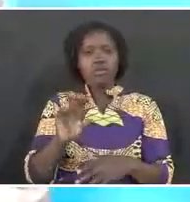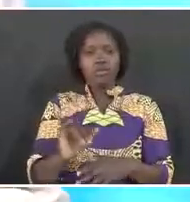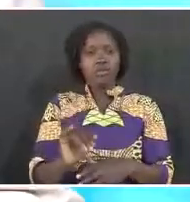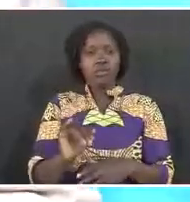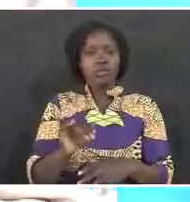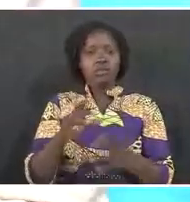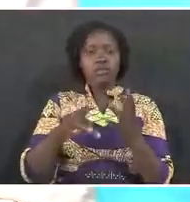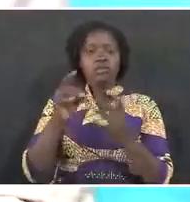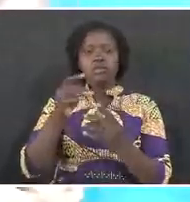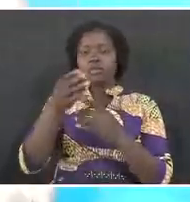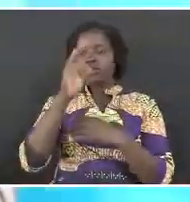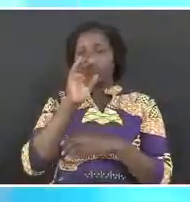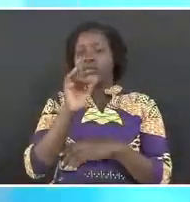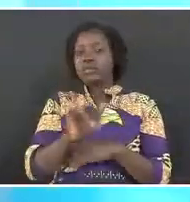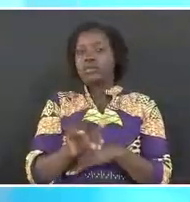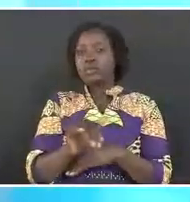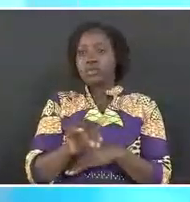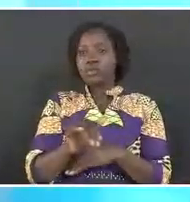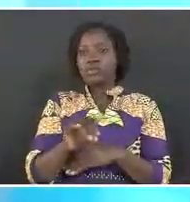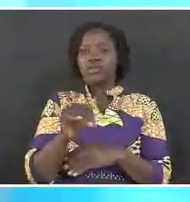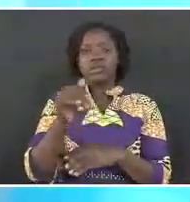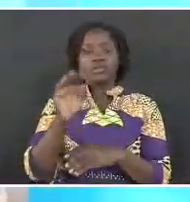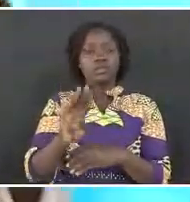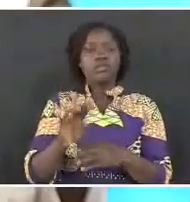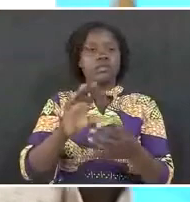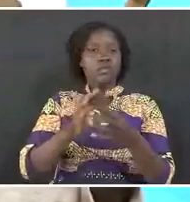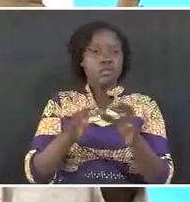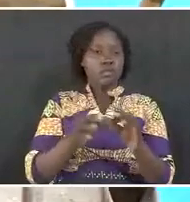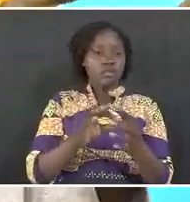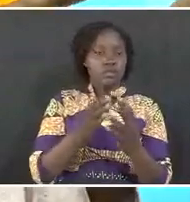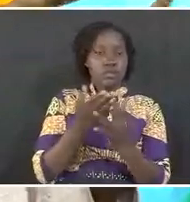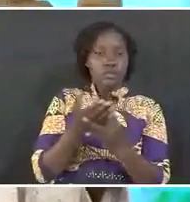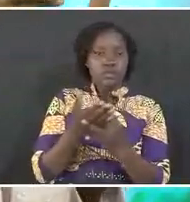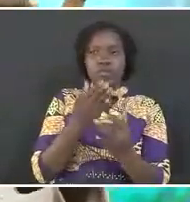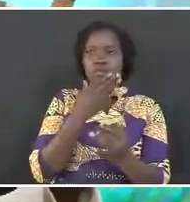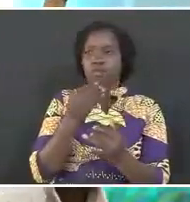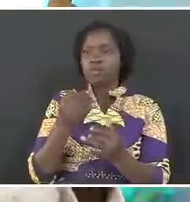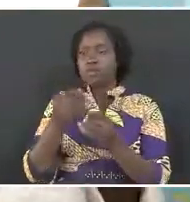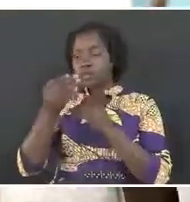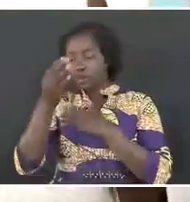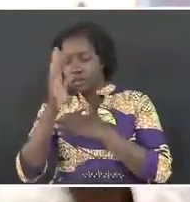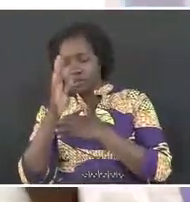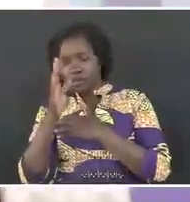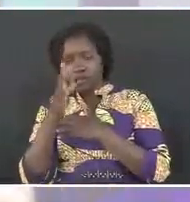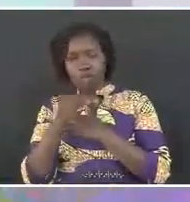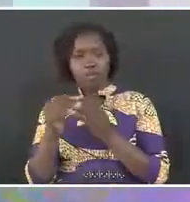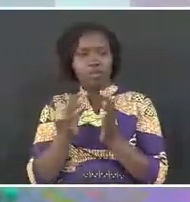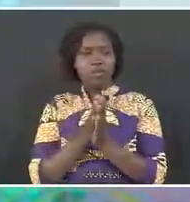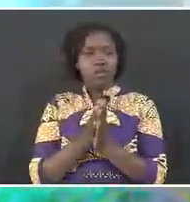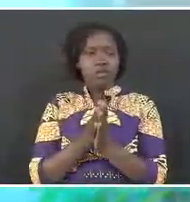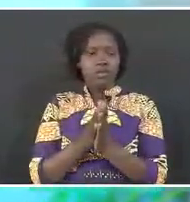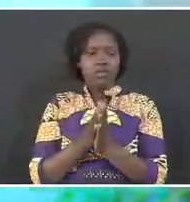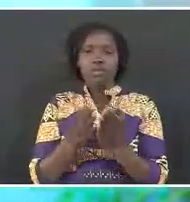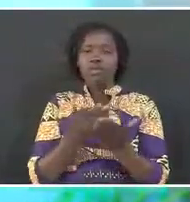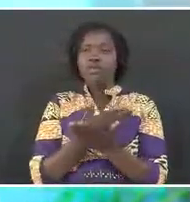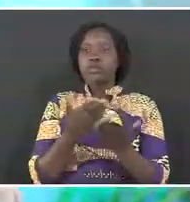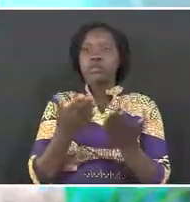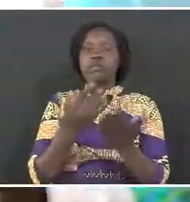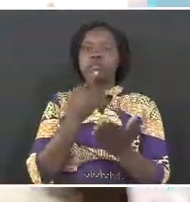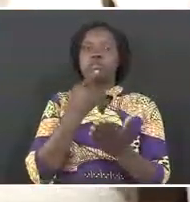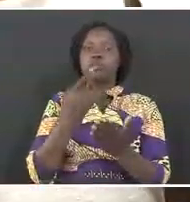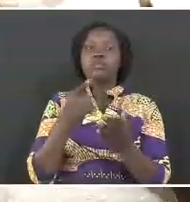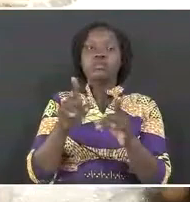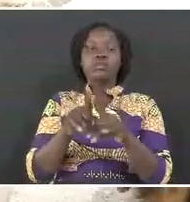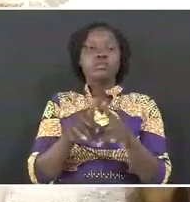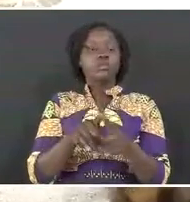by God so that it can be a connection between man and God. They were to stand in for man and they were